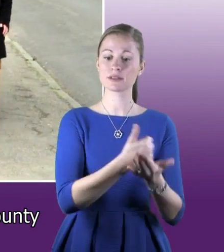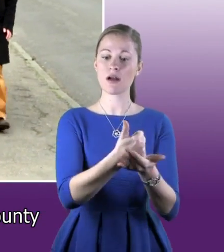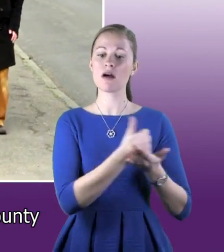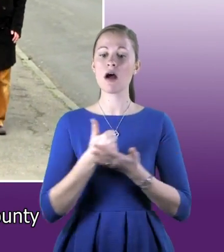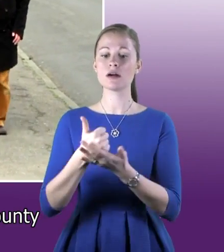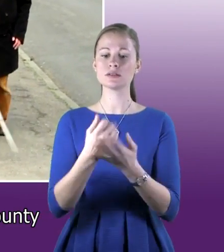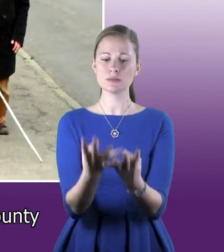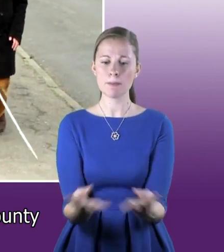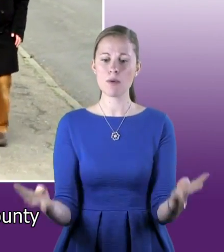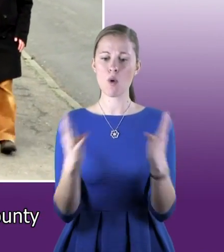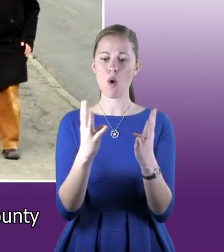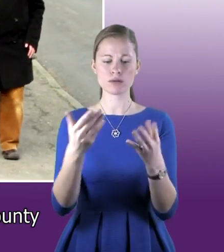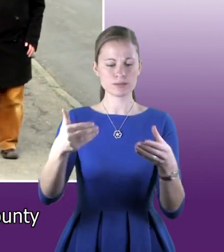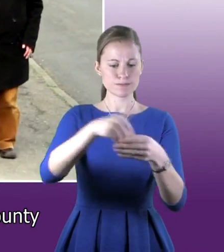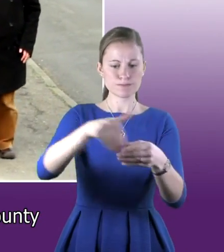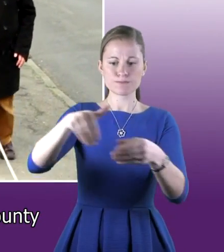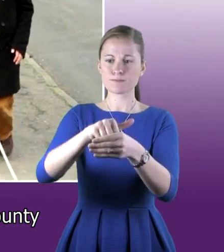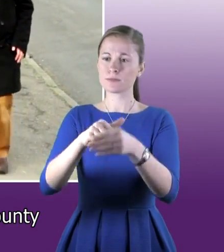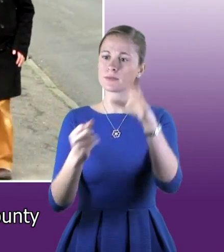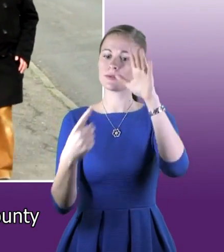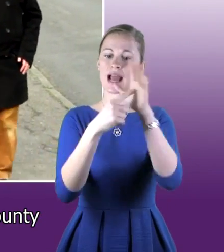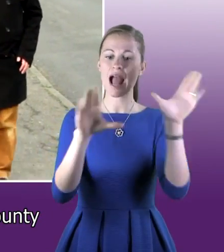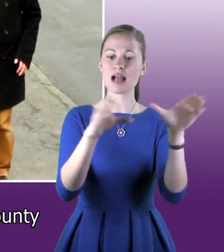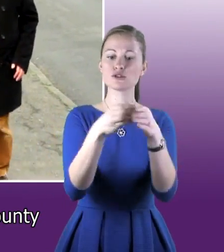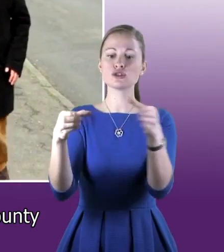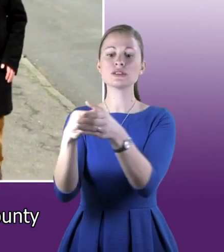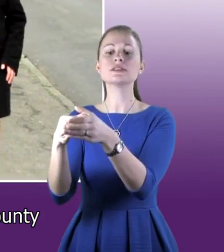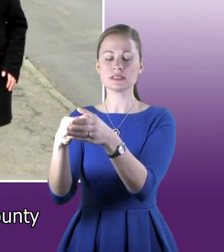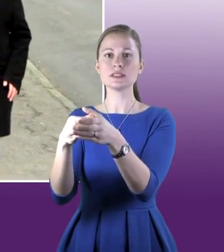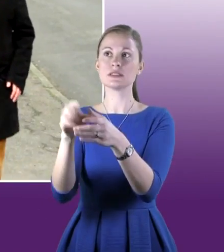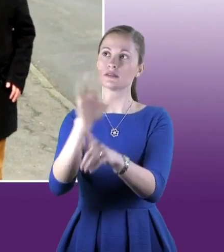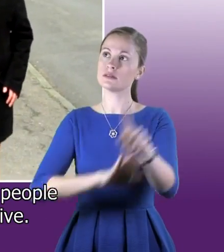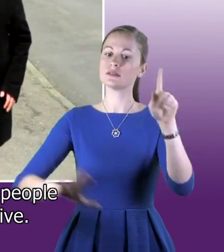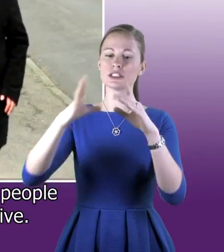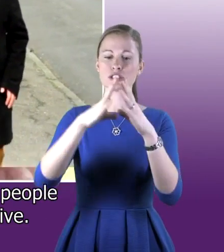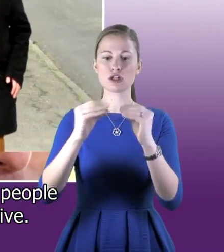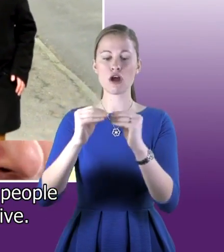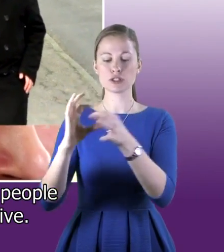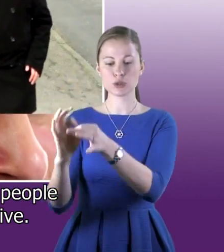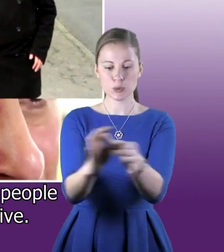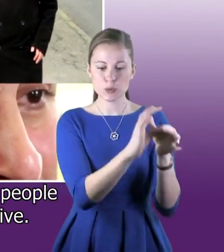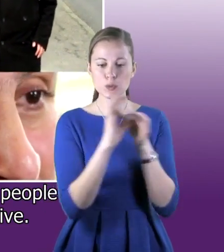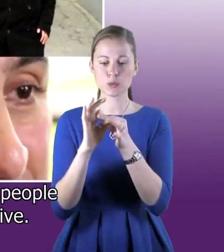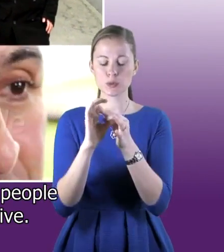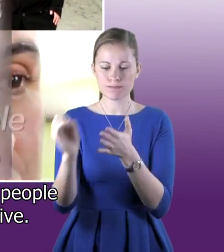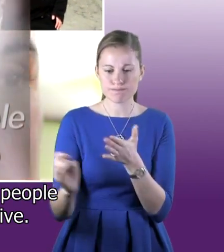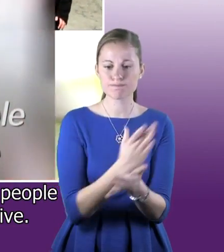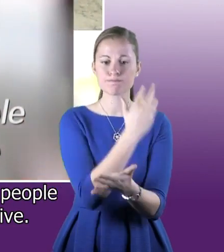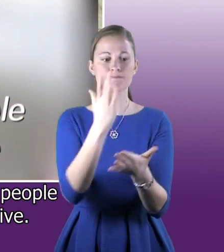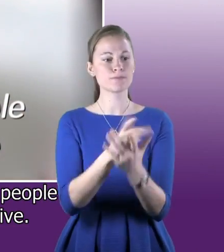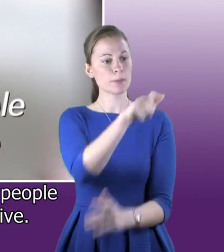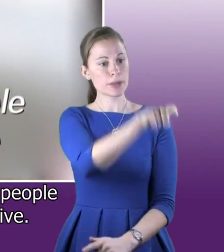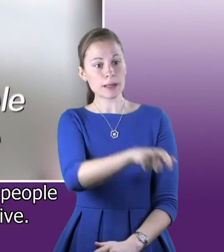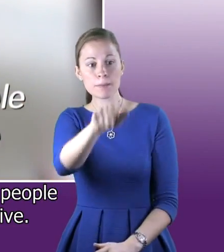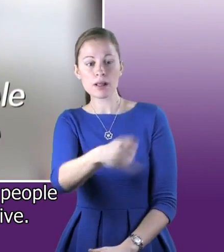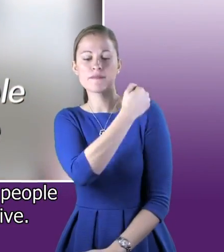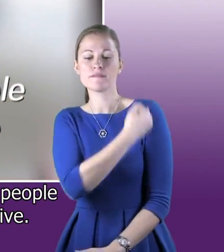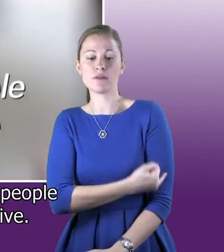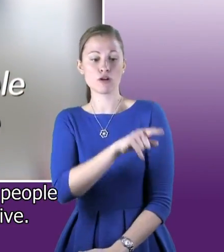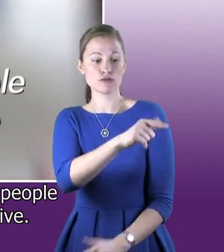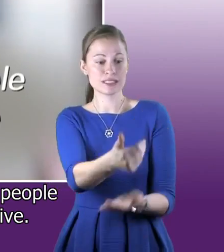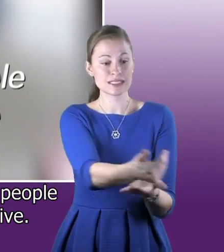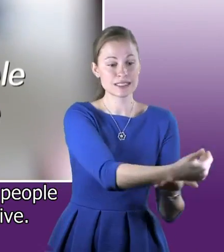Board is a partnership of key local agencies across the county, working together to keep the most vulnerable people in Surrey